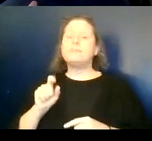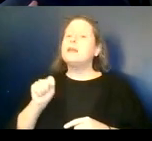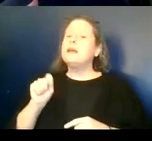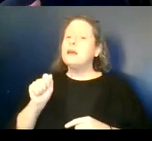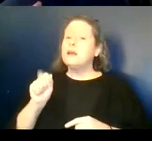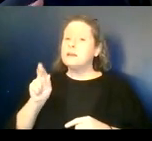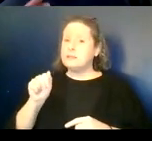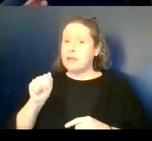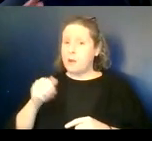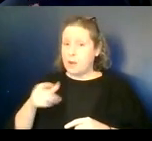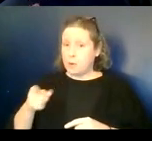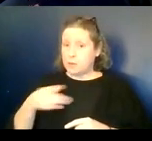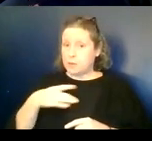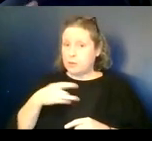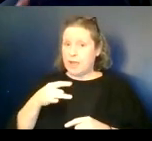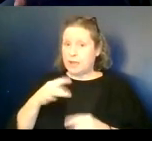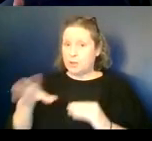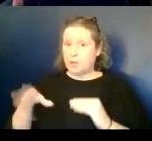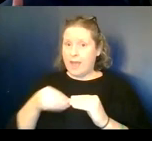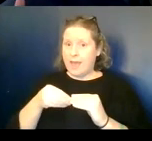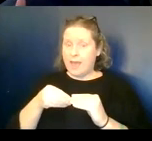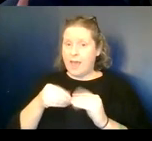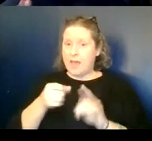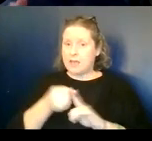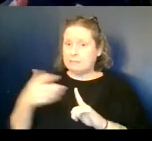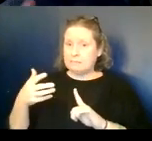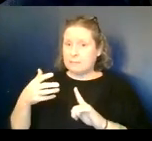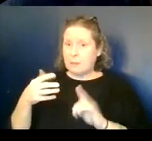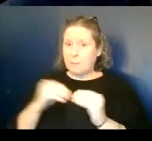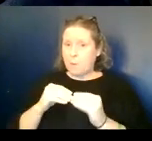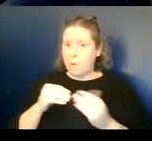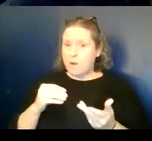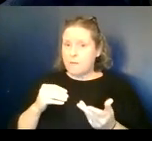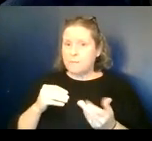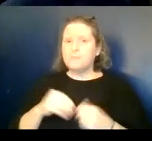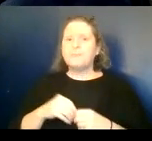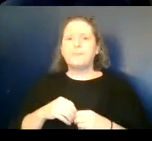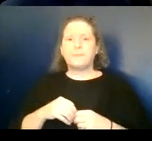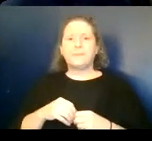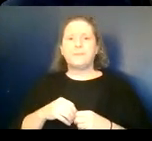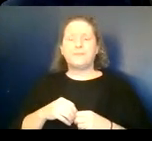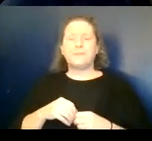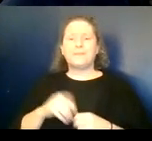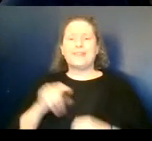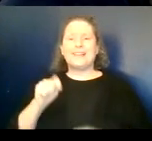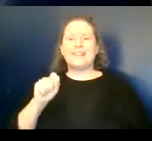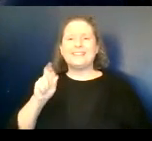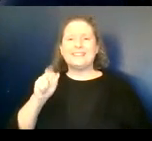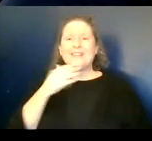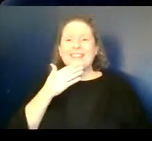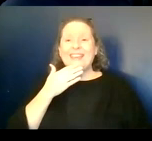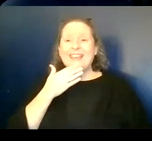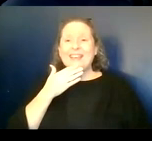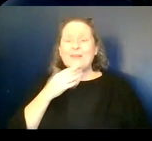in on that more, you may Yeah. do so. Thank you. Yeah, I really appreciate